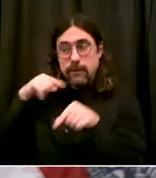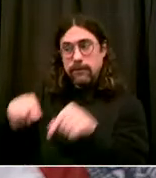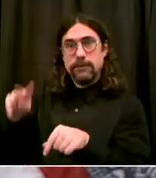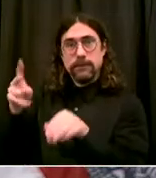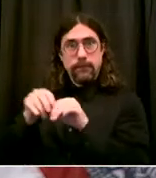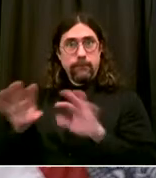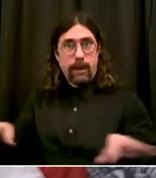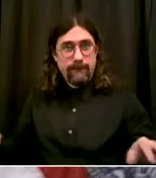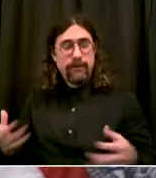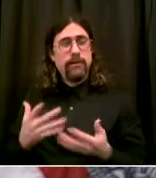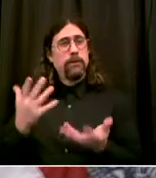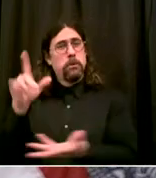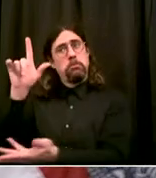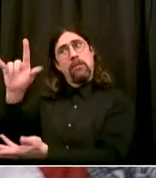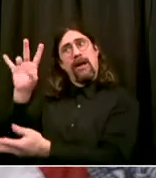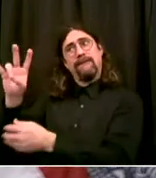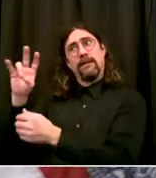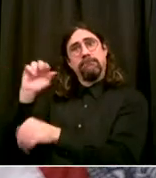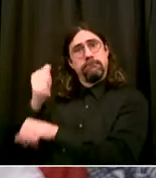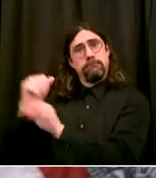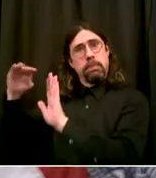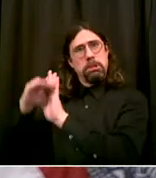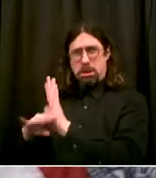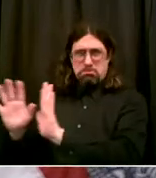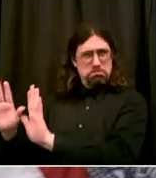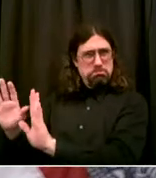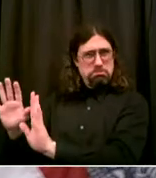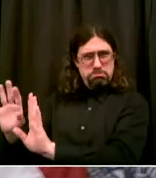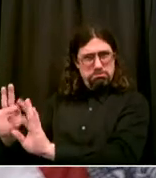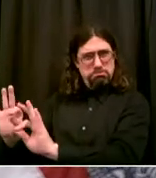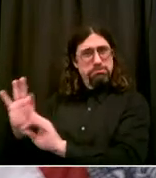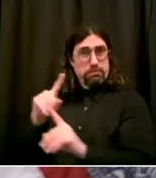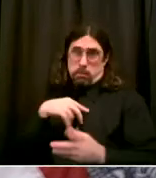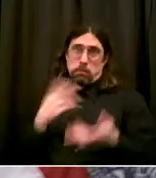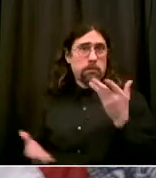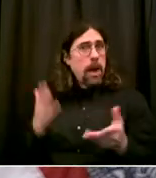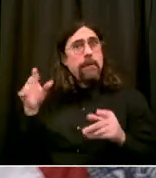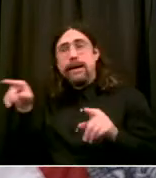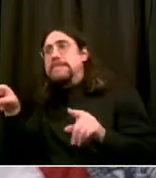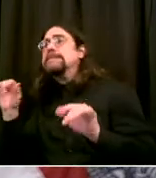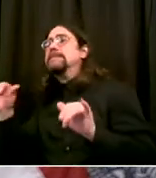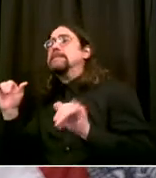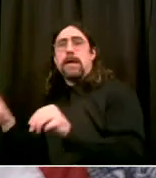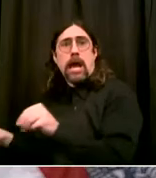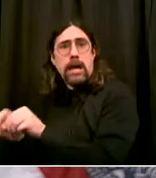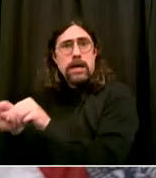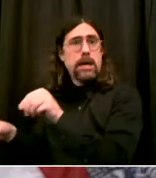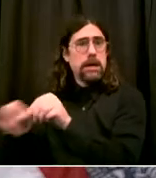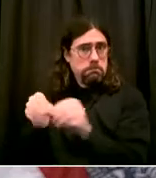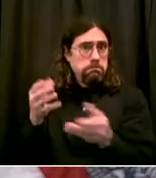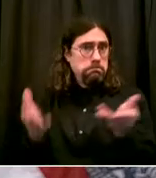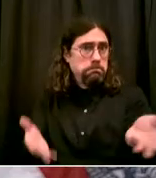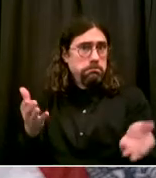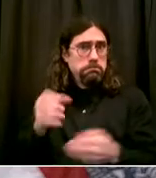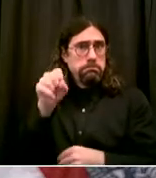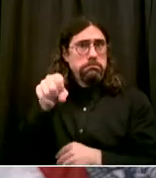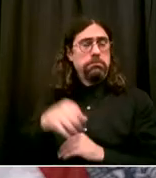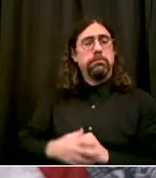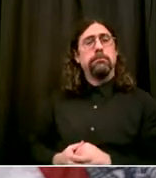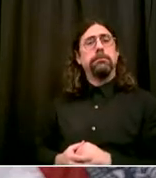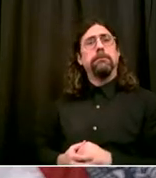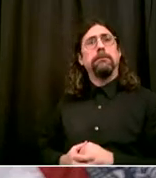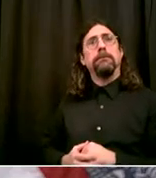Katie? Thanks. And my second question, can you hear me? Yeah, there you go. Can you hear me? Yep. Sorry. My second one is about